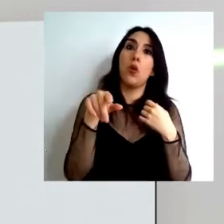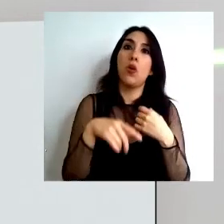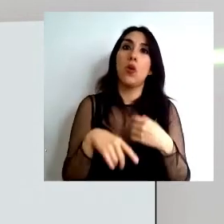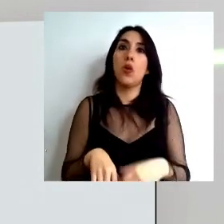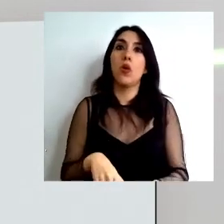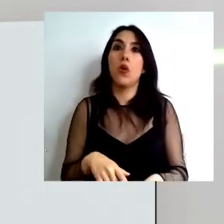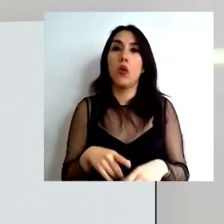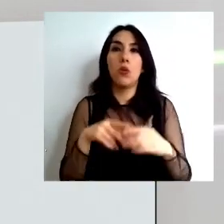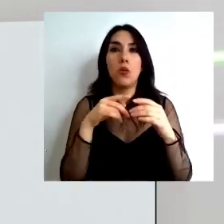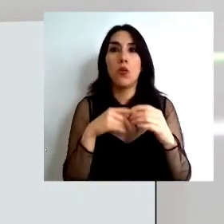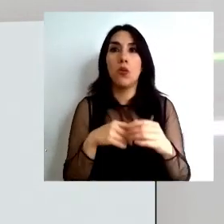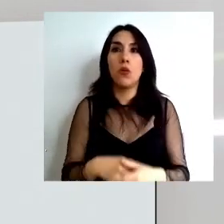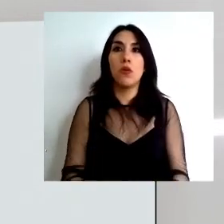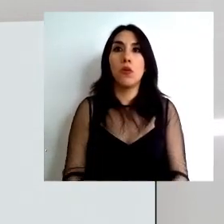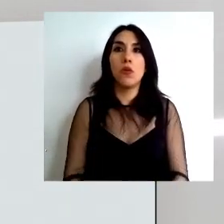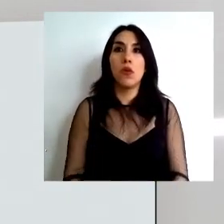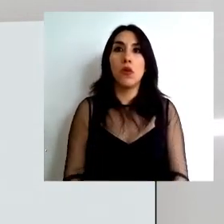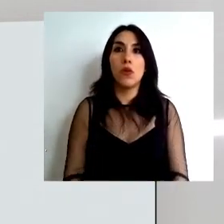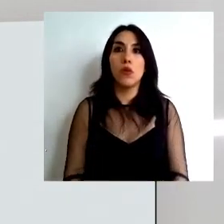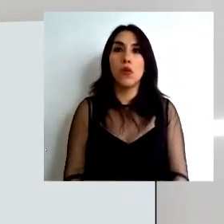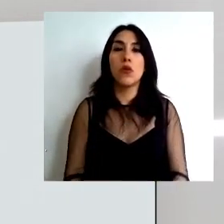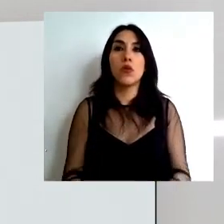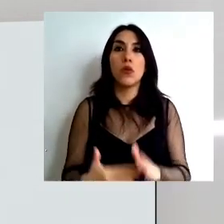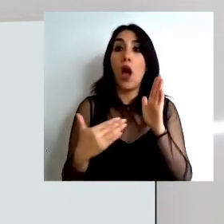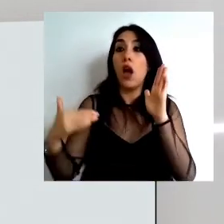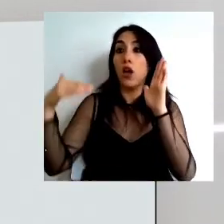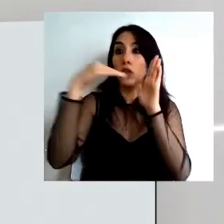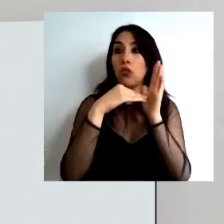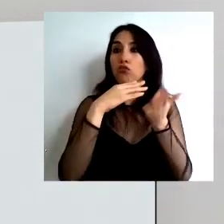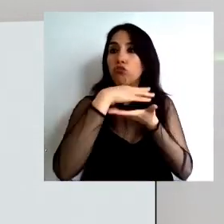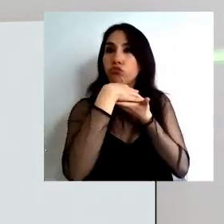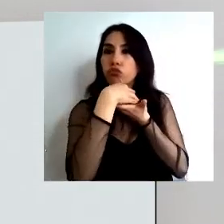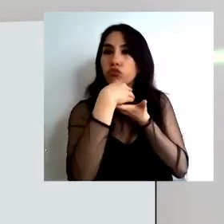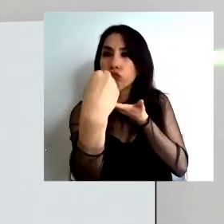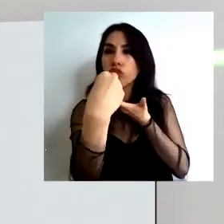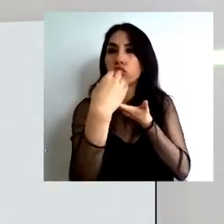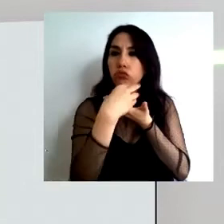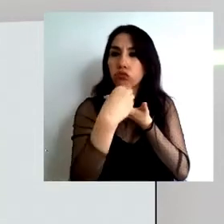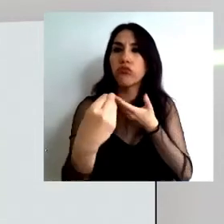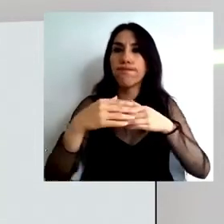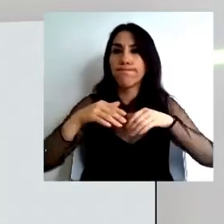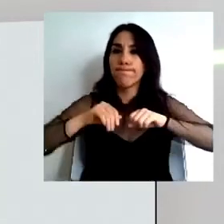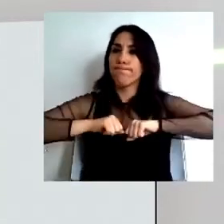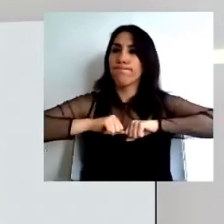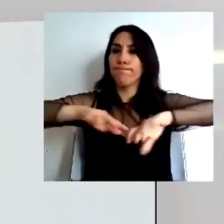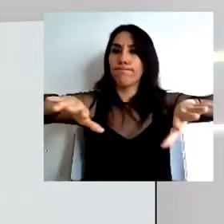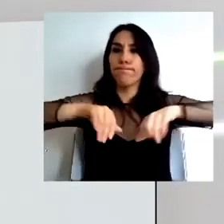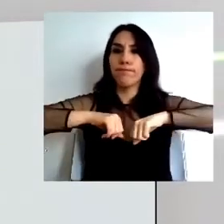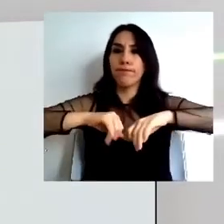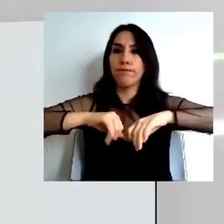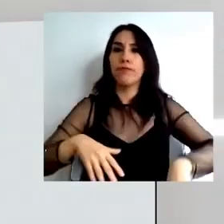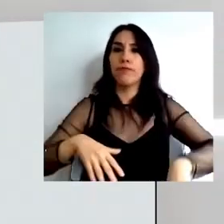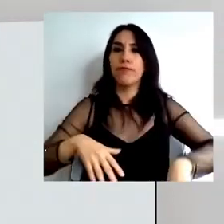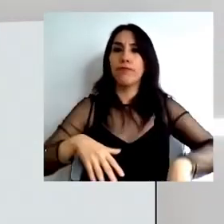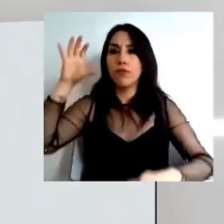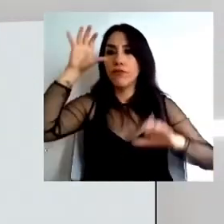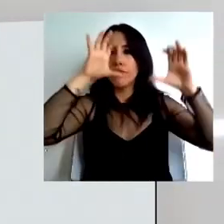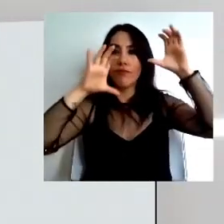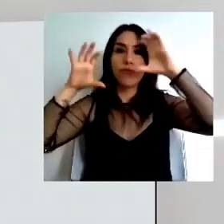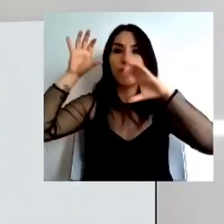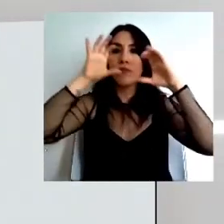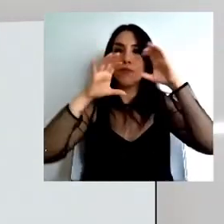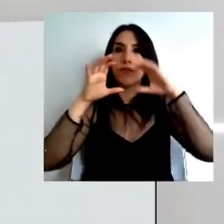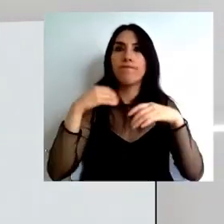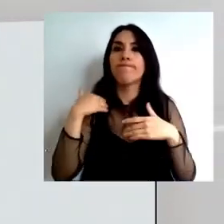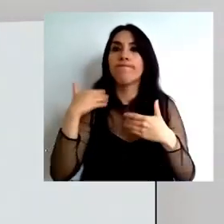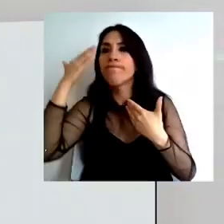fundings or from donations, it would be really hard for your partners.